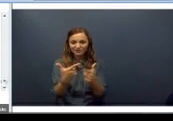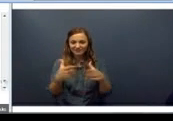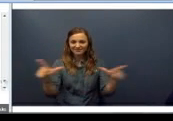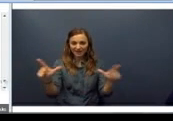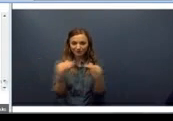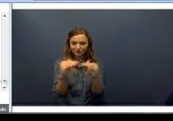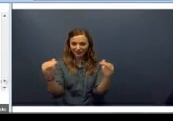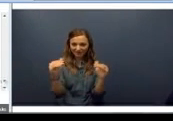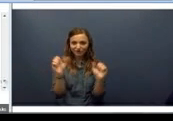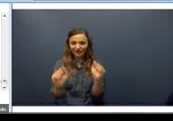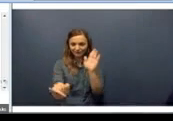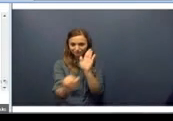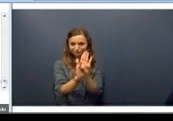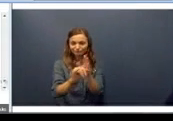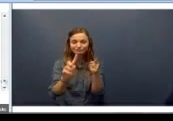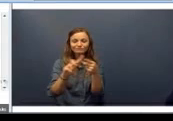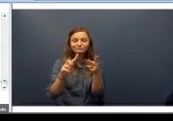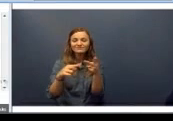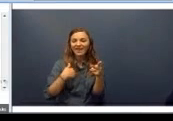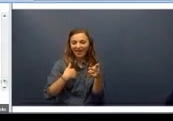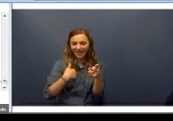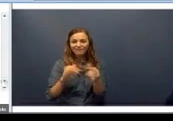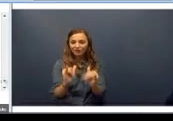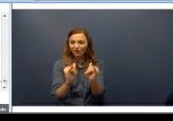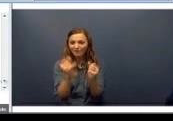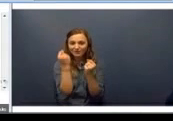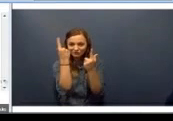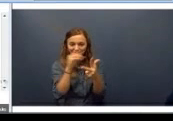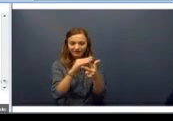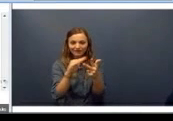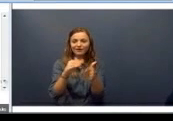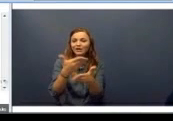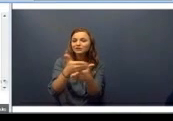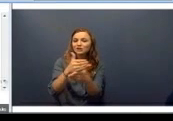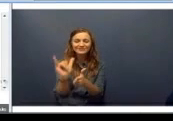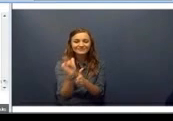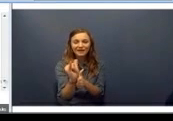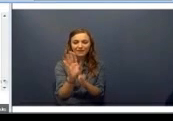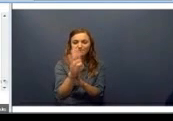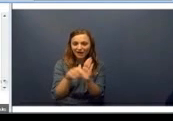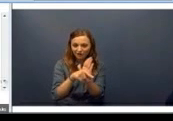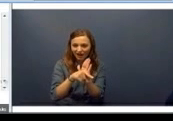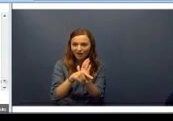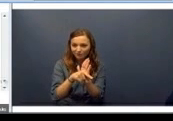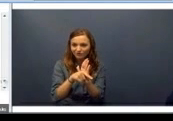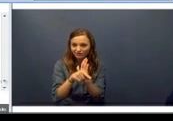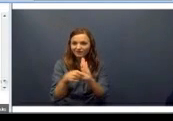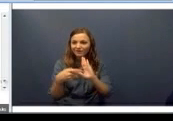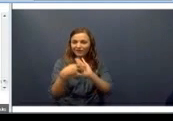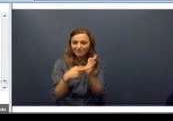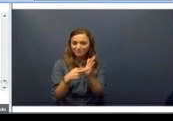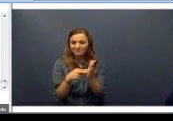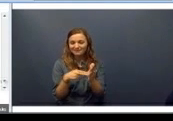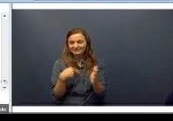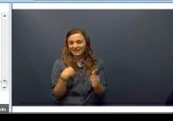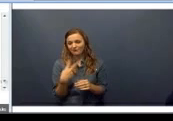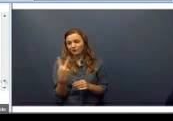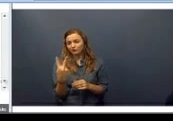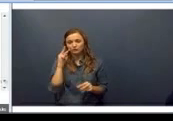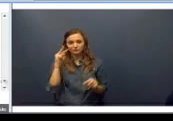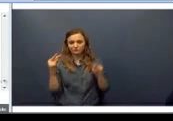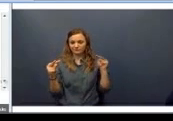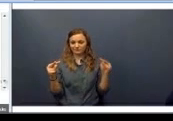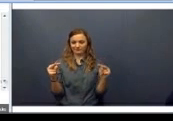immediately know the person's language level, they have a common understanding, and they share the same background.